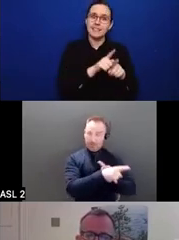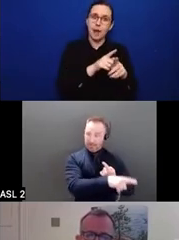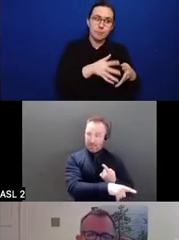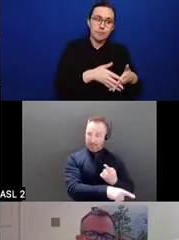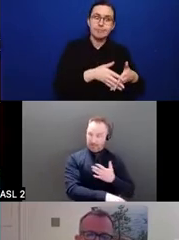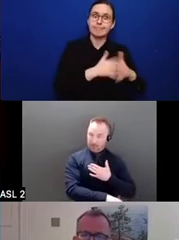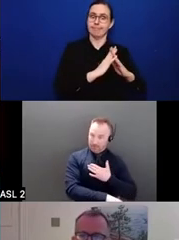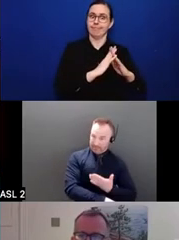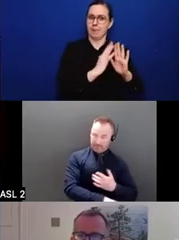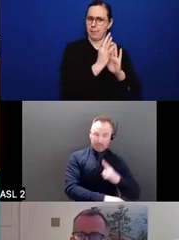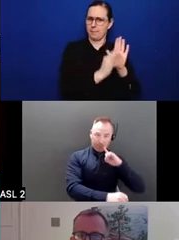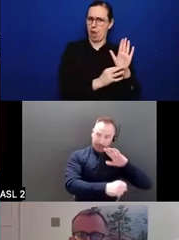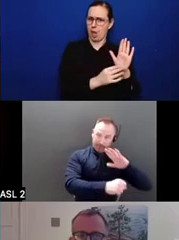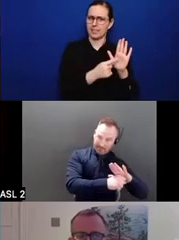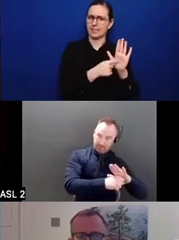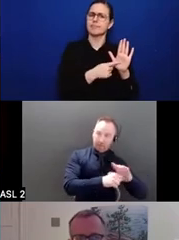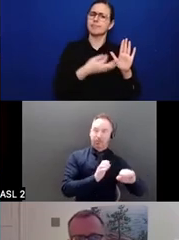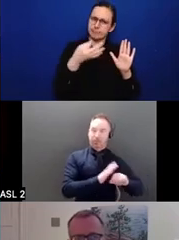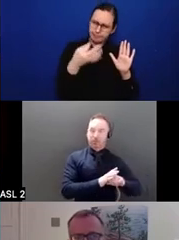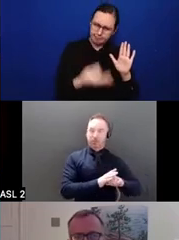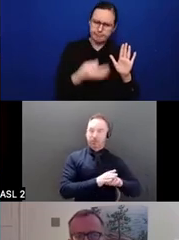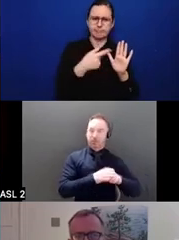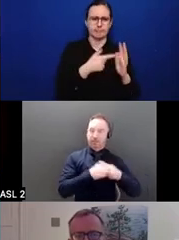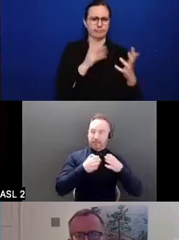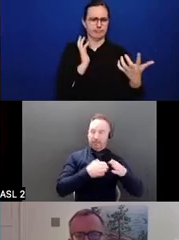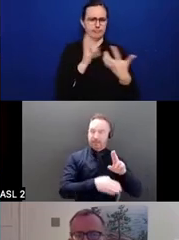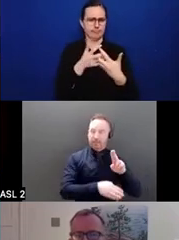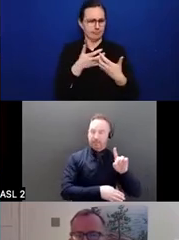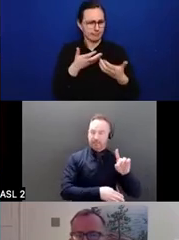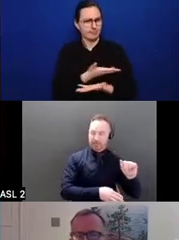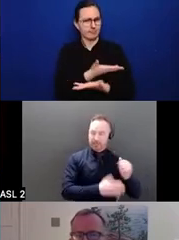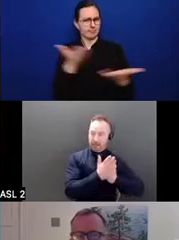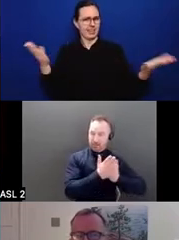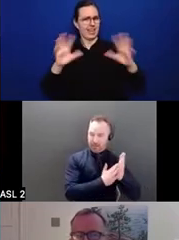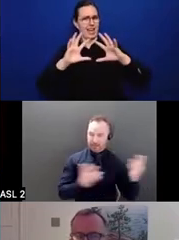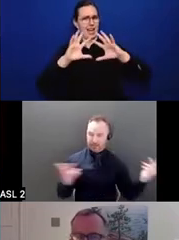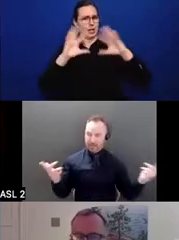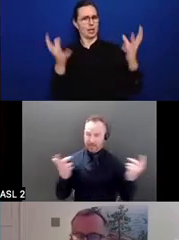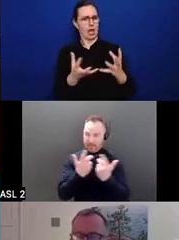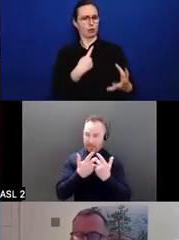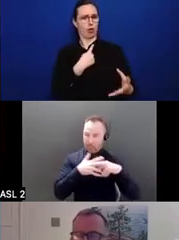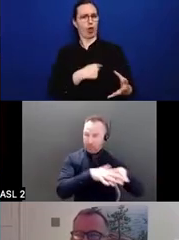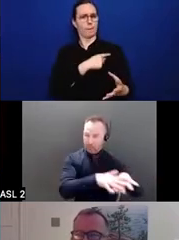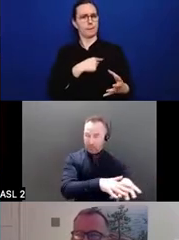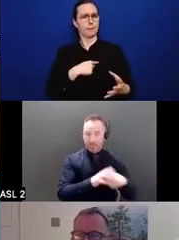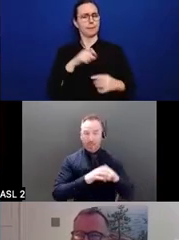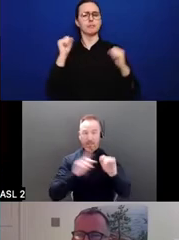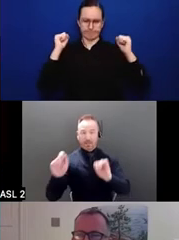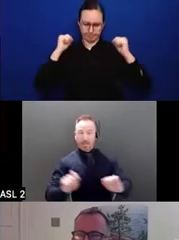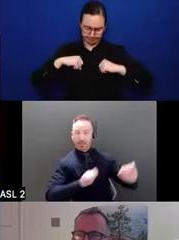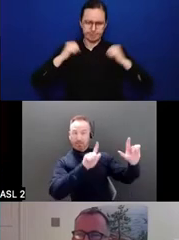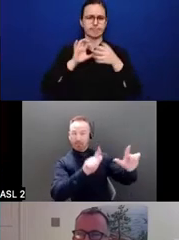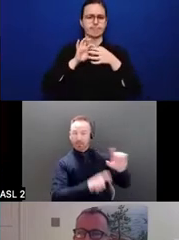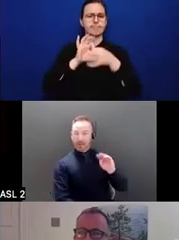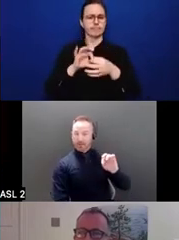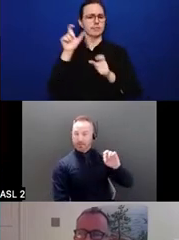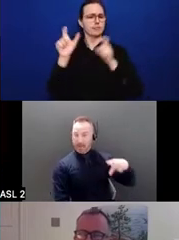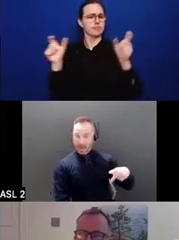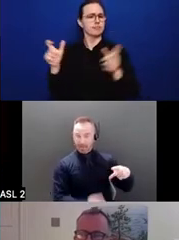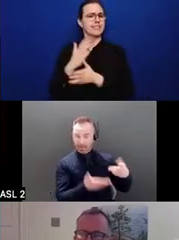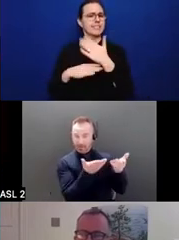rights. Next slide, please. So we have this international scope. I want to emphasize that